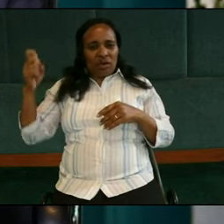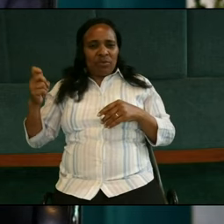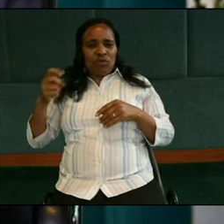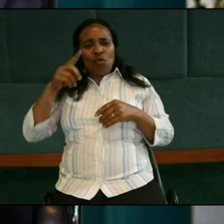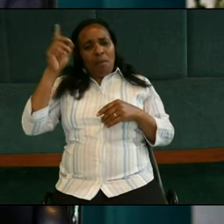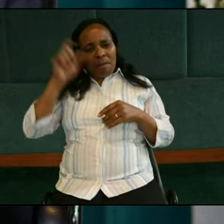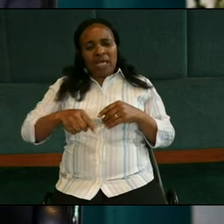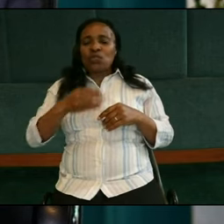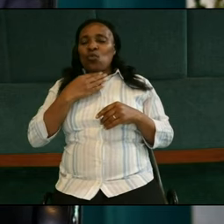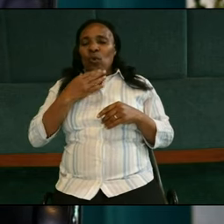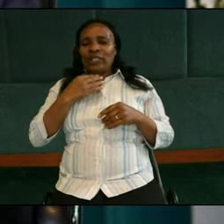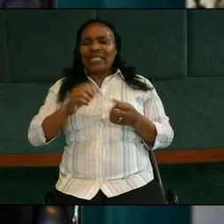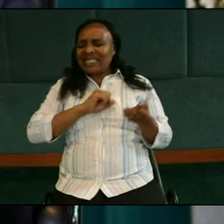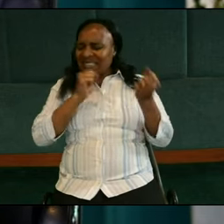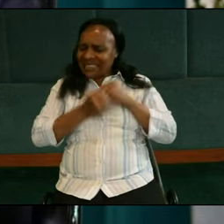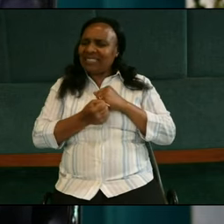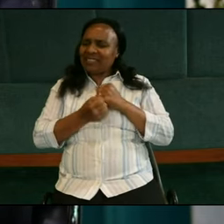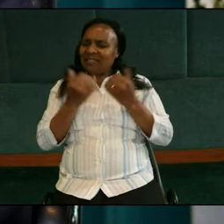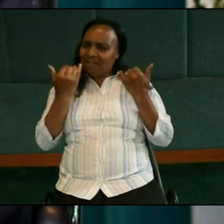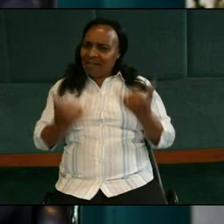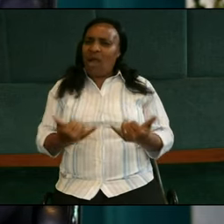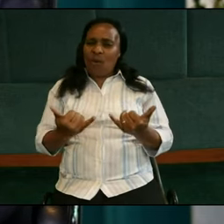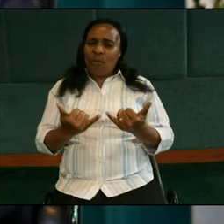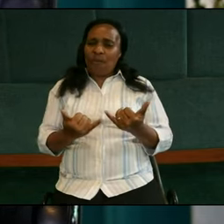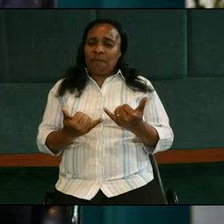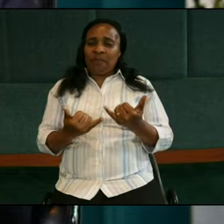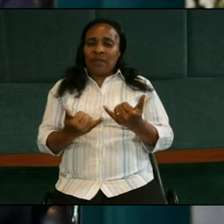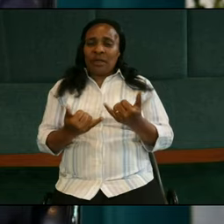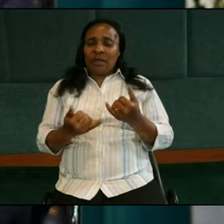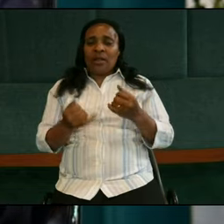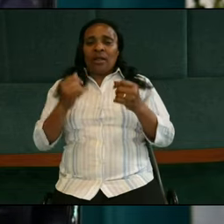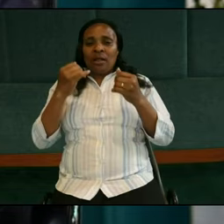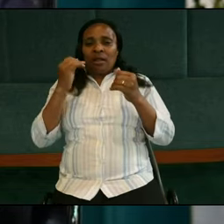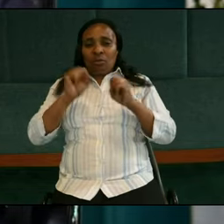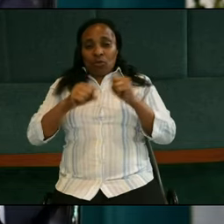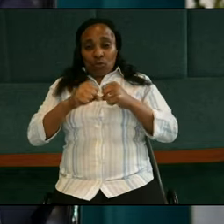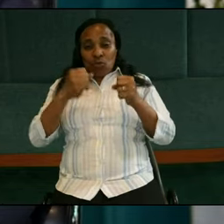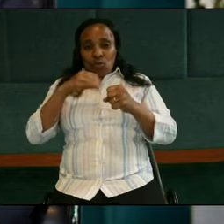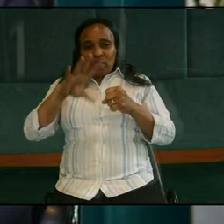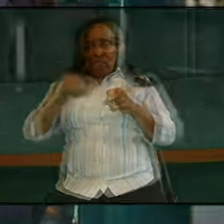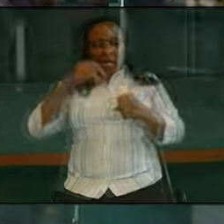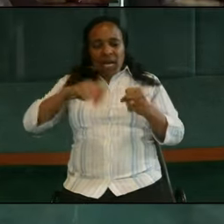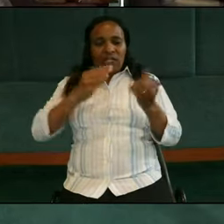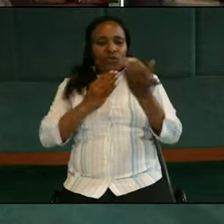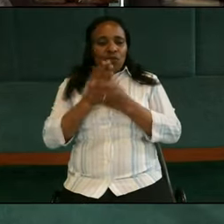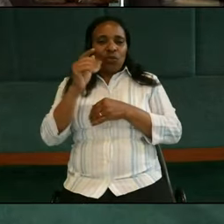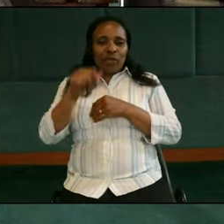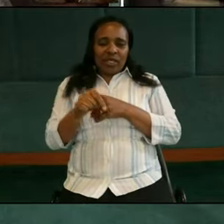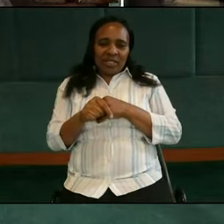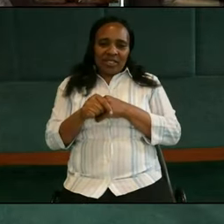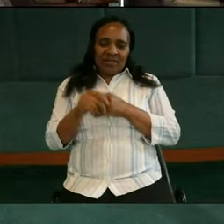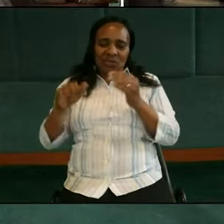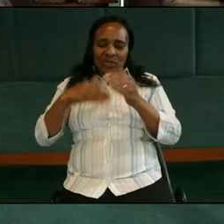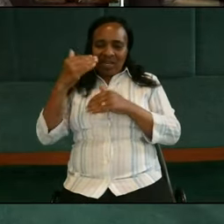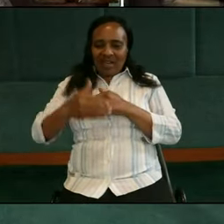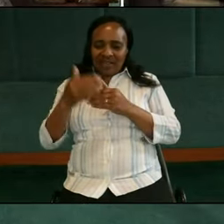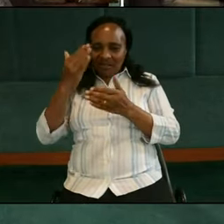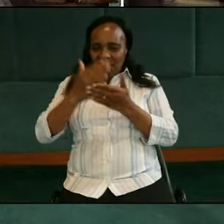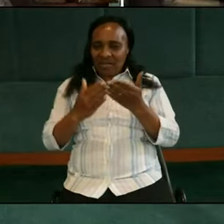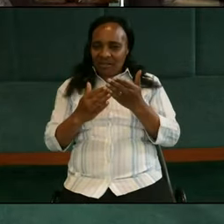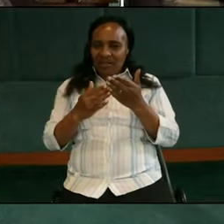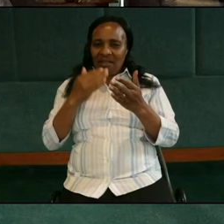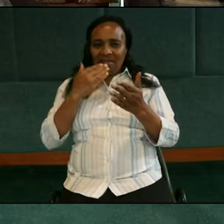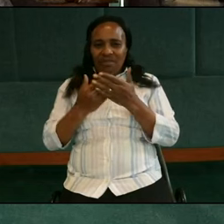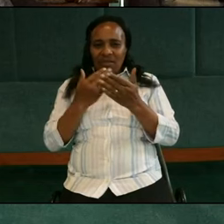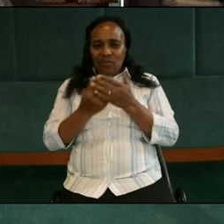to change immediately and change. But possibly you can take us through, and as you know, you push us on to the next part. All right. Thank you